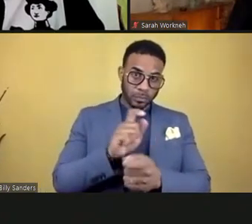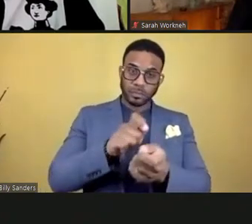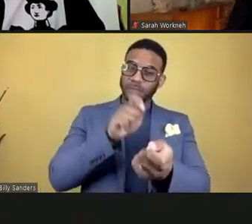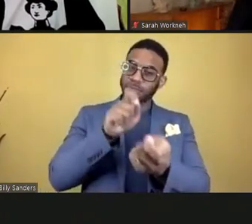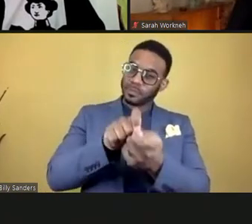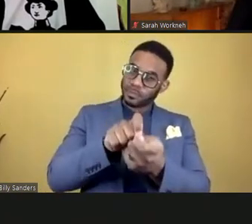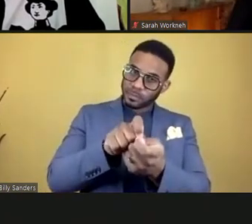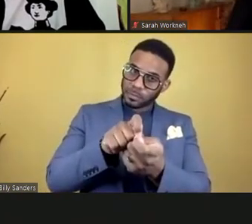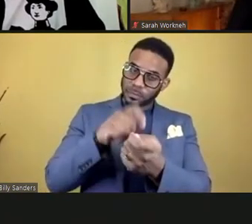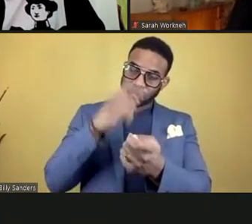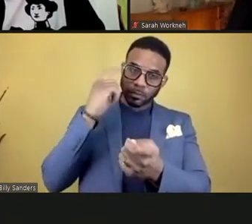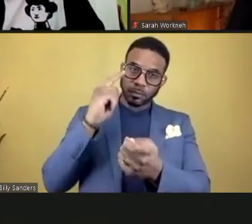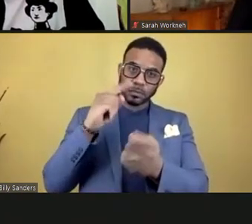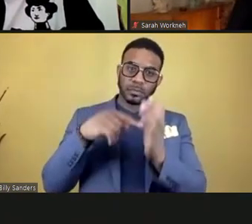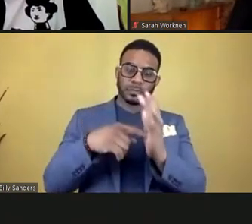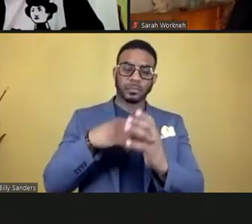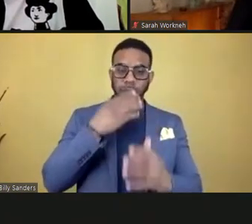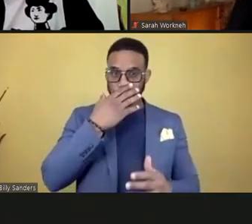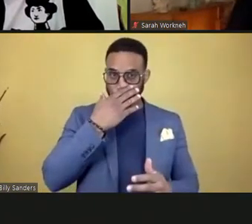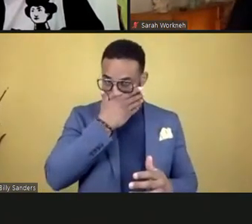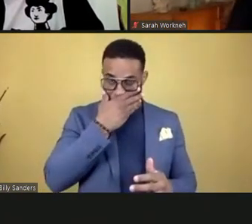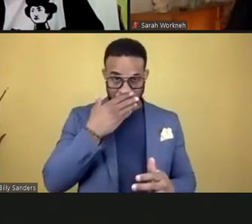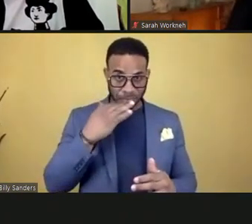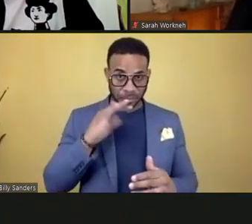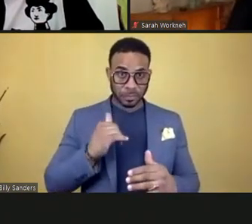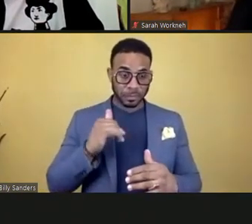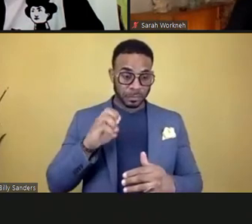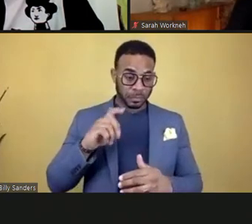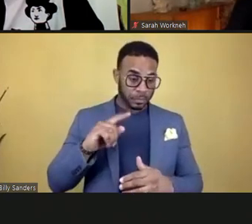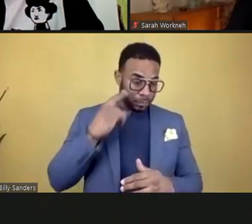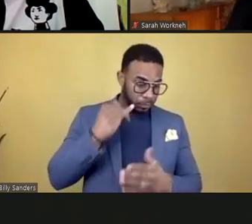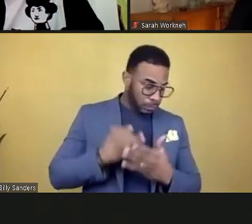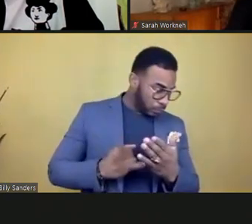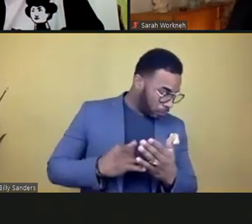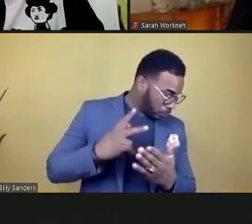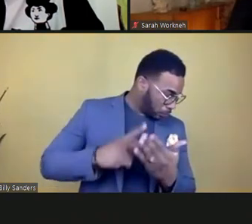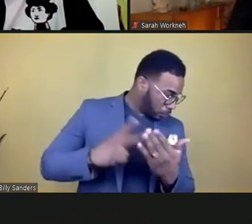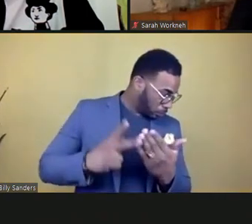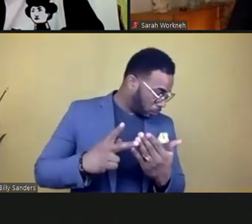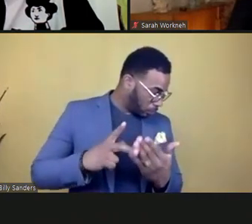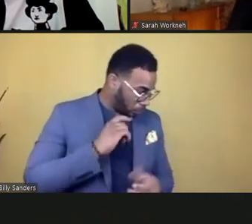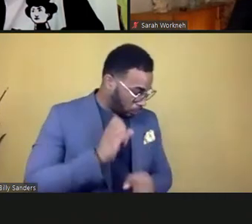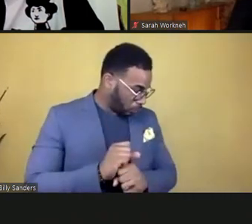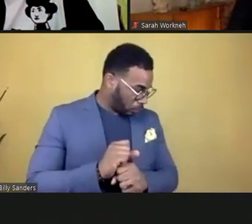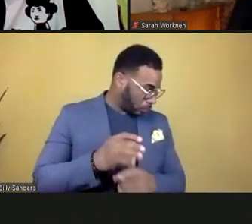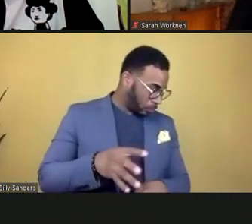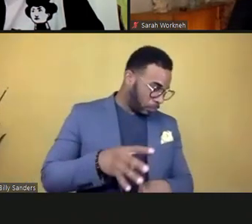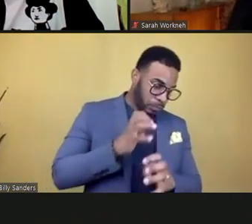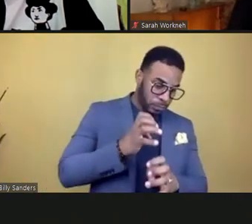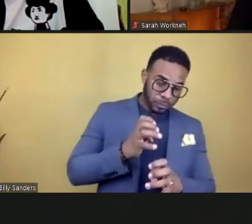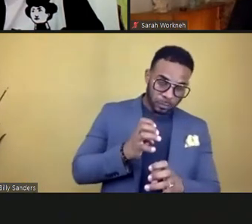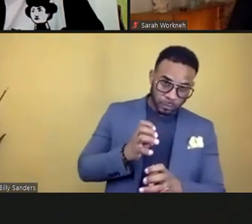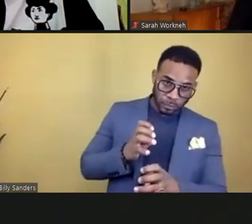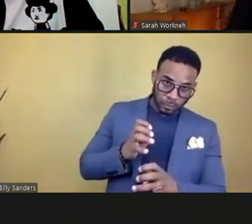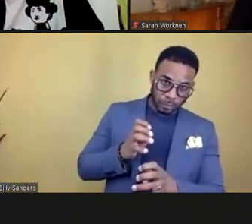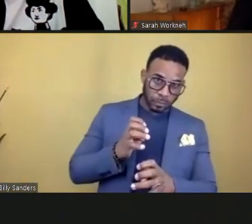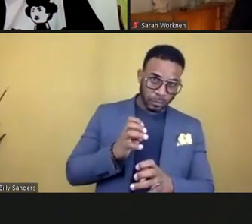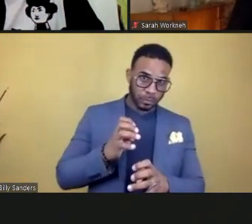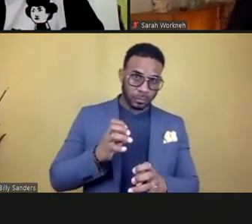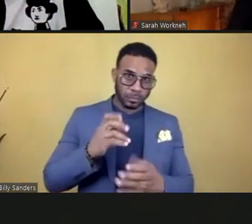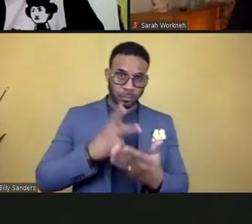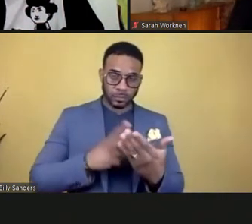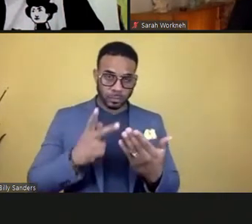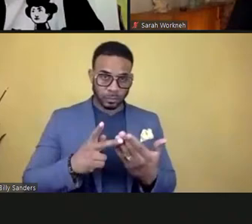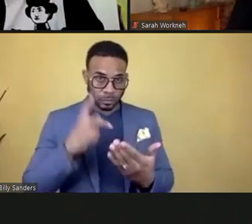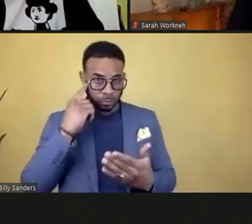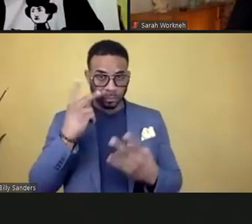specifically for our exhibitions. Our Assets for Artists program has a rigorous residency program